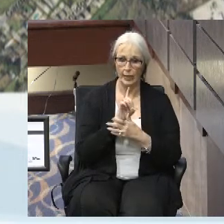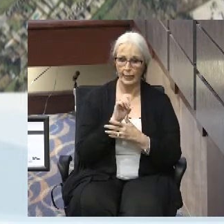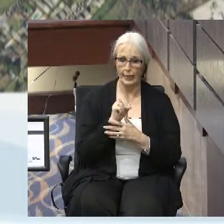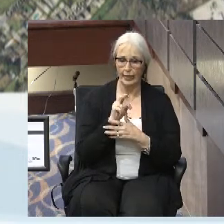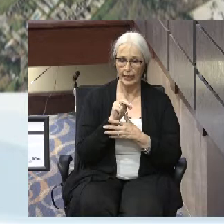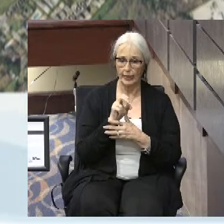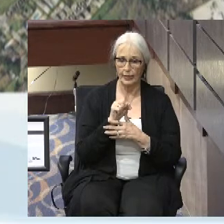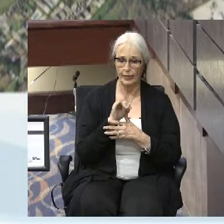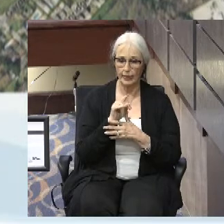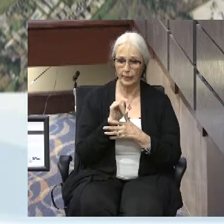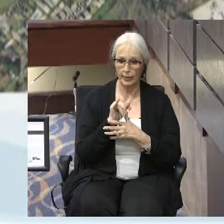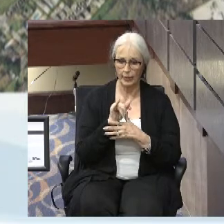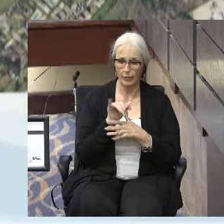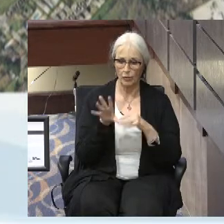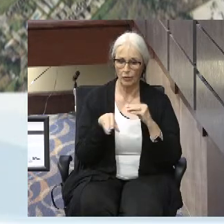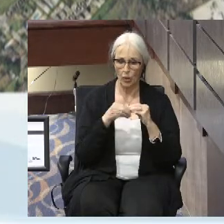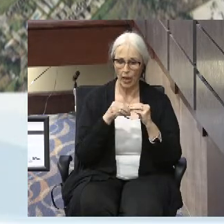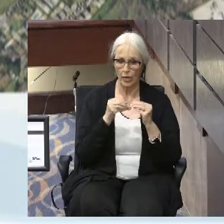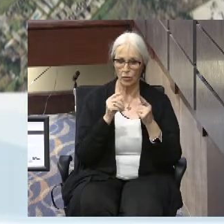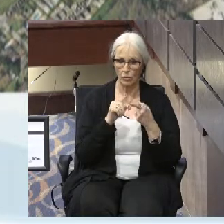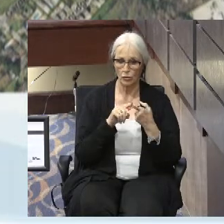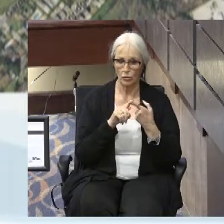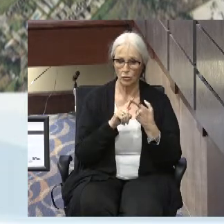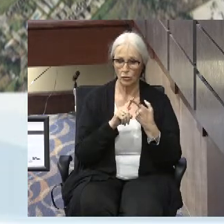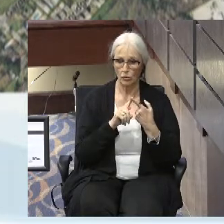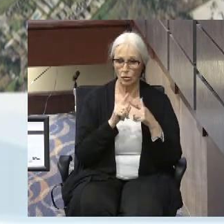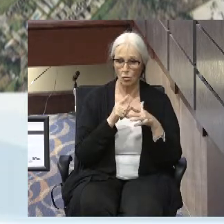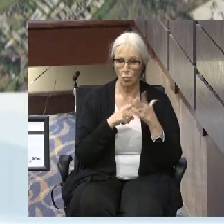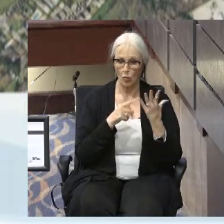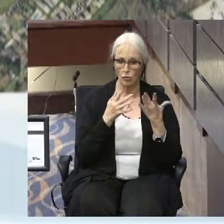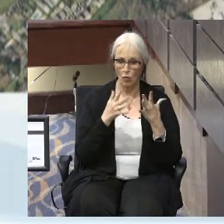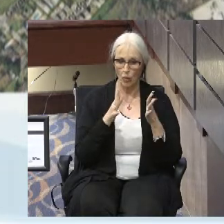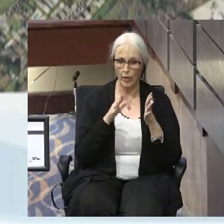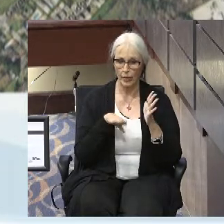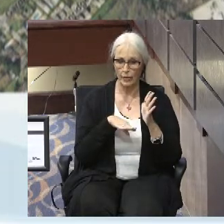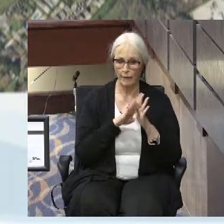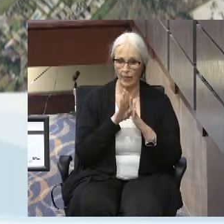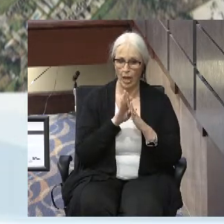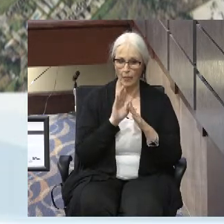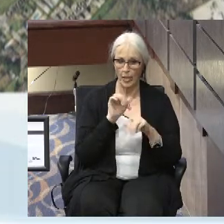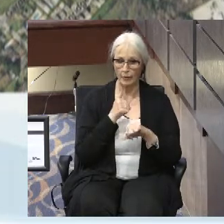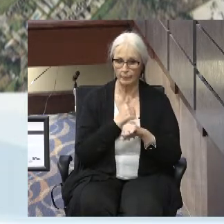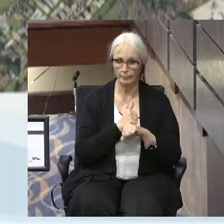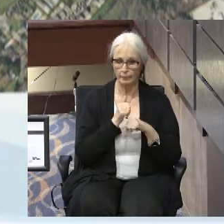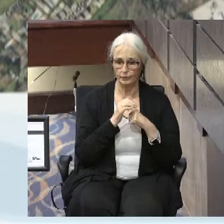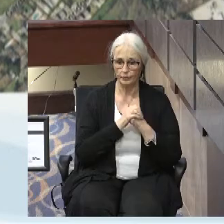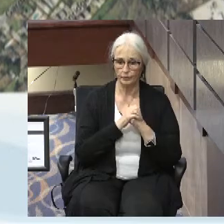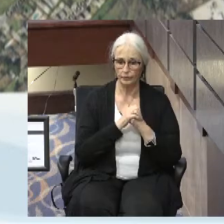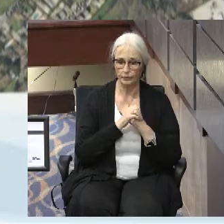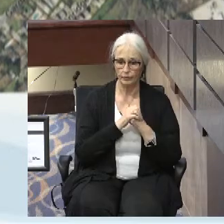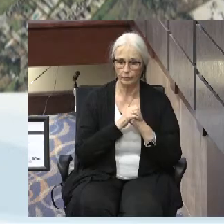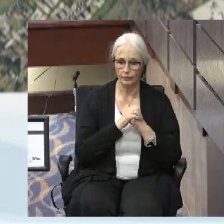is comparable to the density that's already in the development. Thanks.